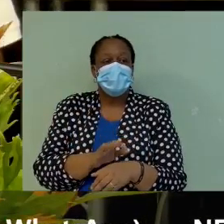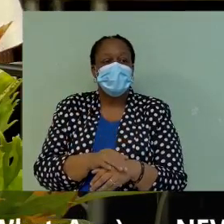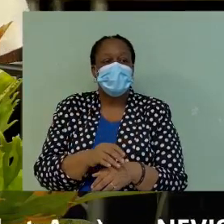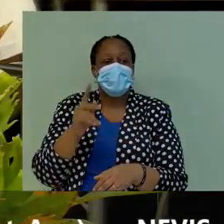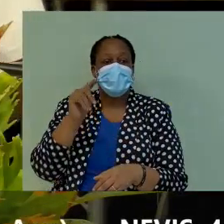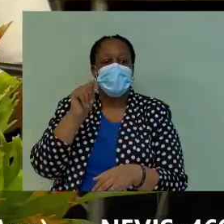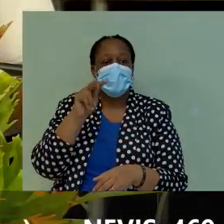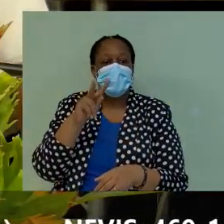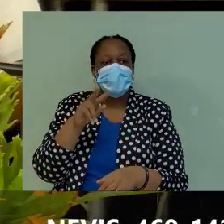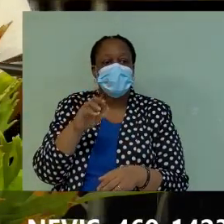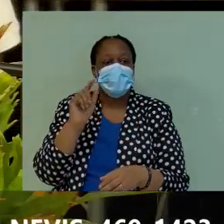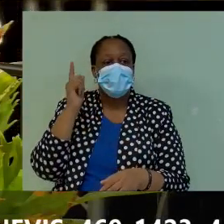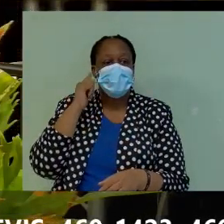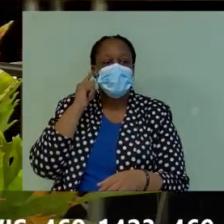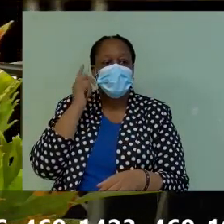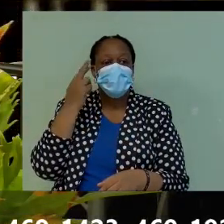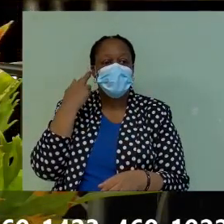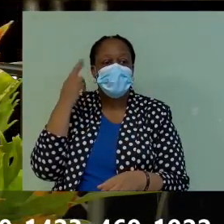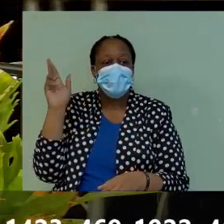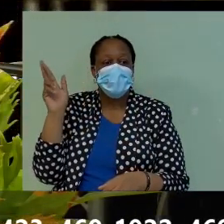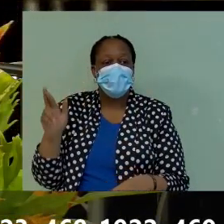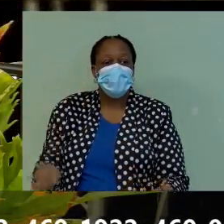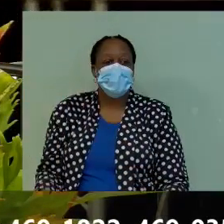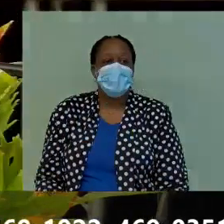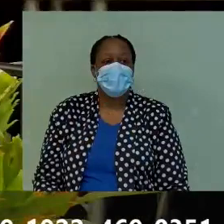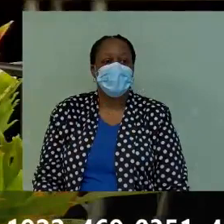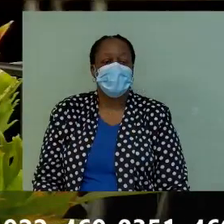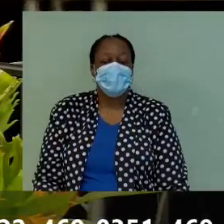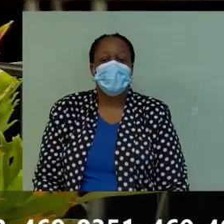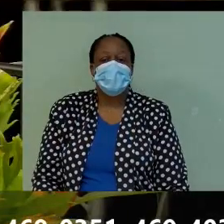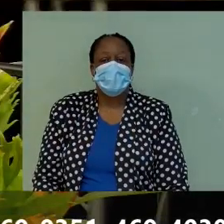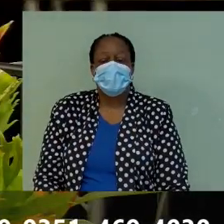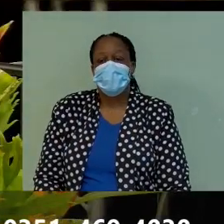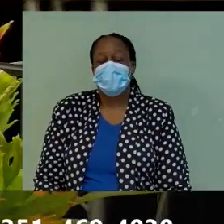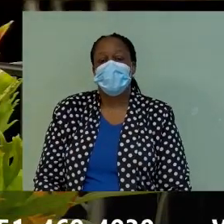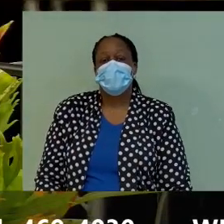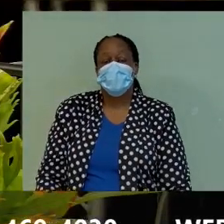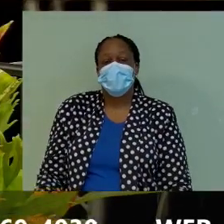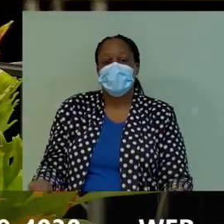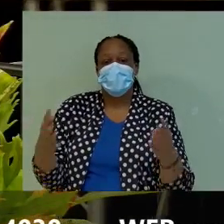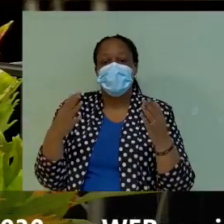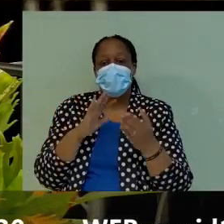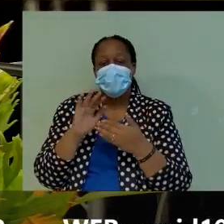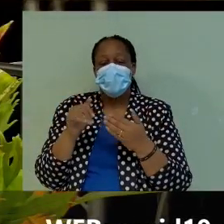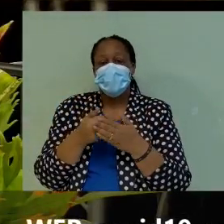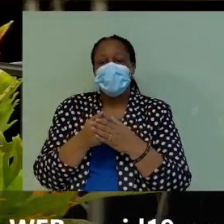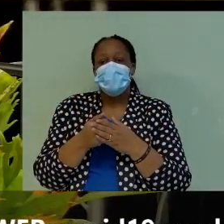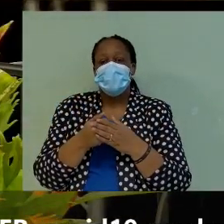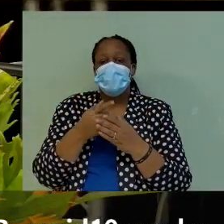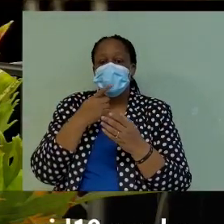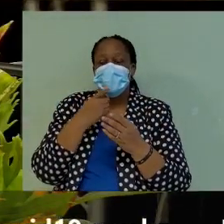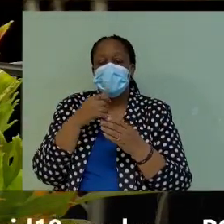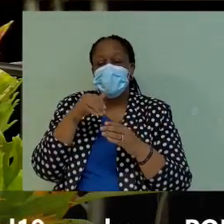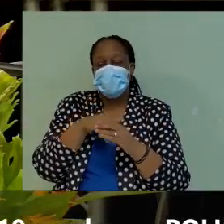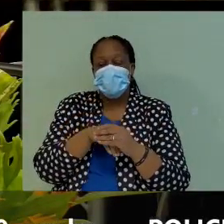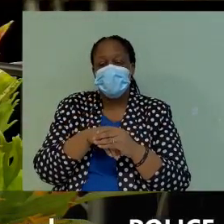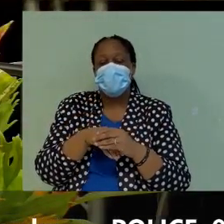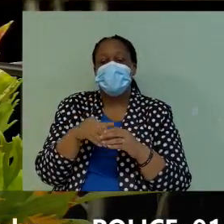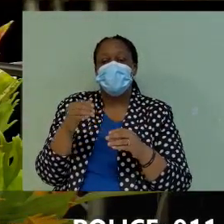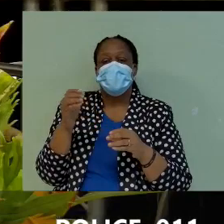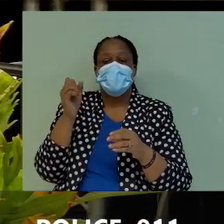via television, and listening via radio. And also to our colleagues and friends from